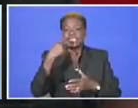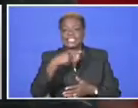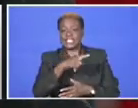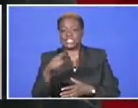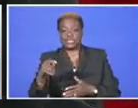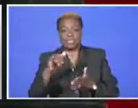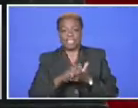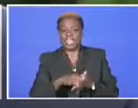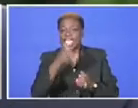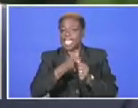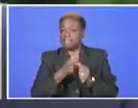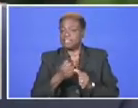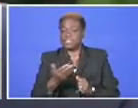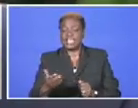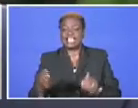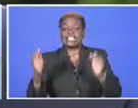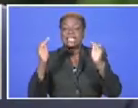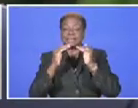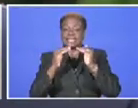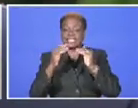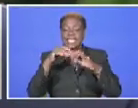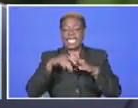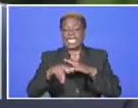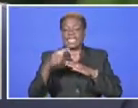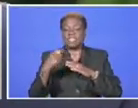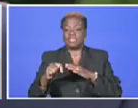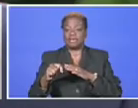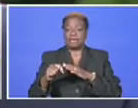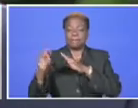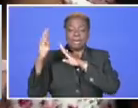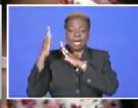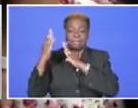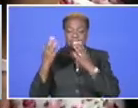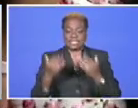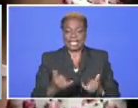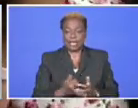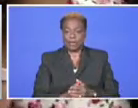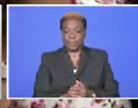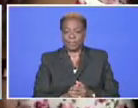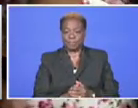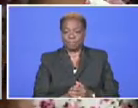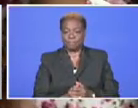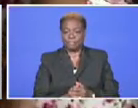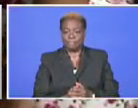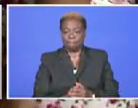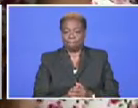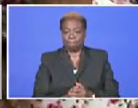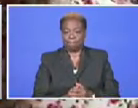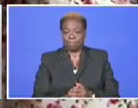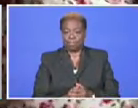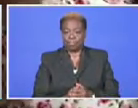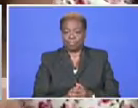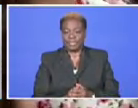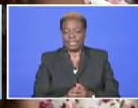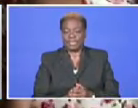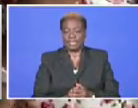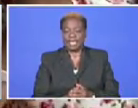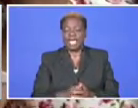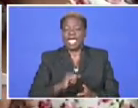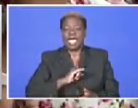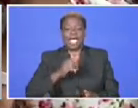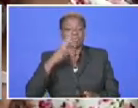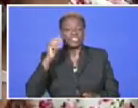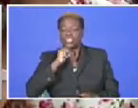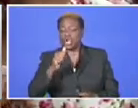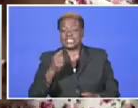limitless in the Bahamas now. VC, when you heard Mr. Smith was going to be appointed Governor General, what was your reaction? Well, let me be honest. I was not